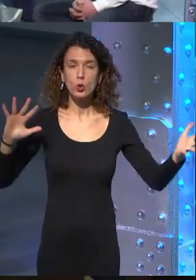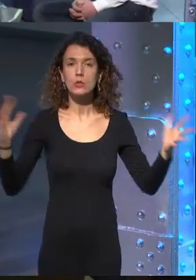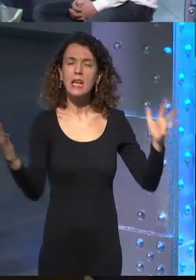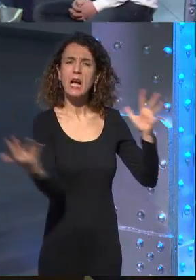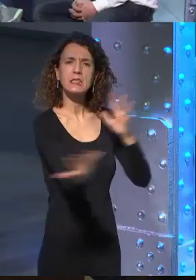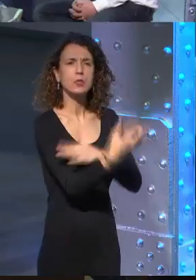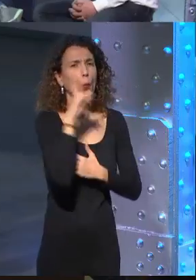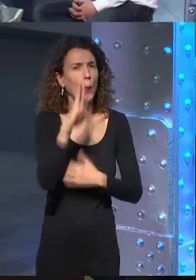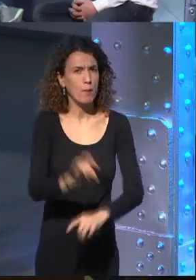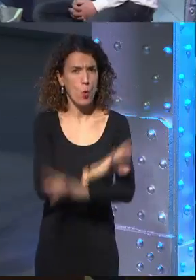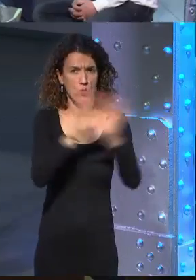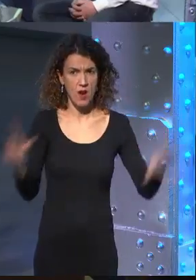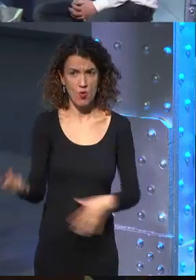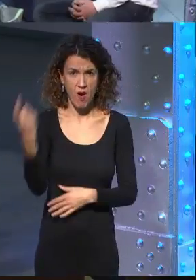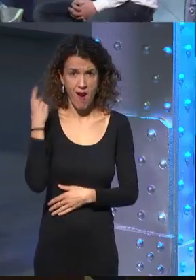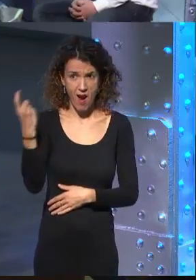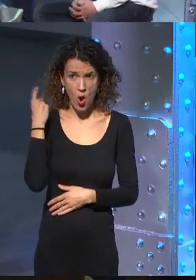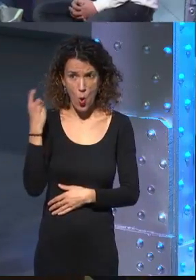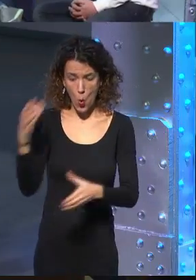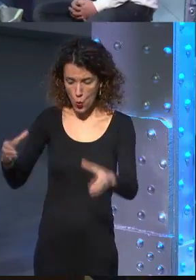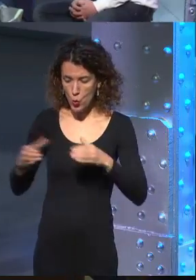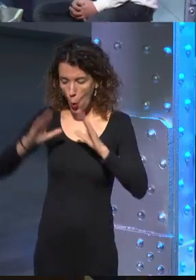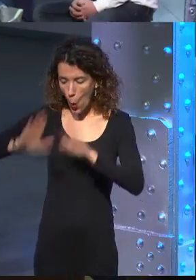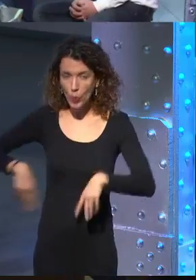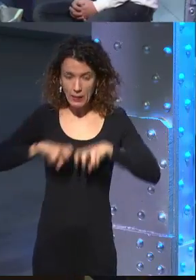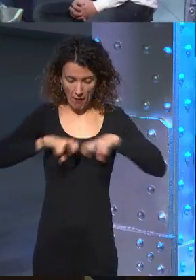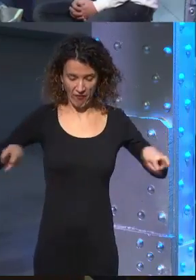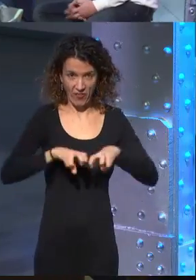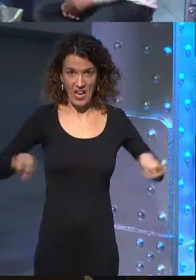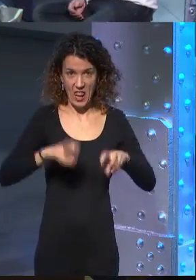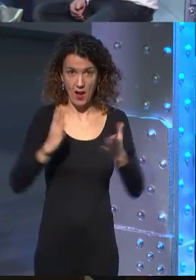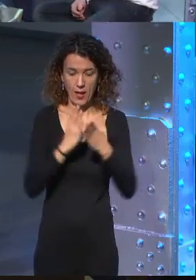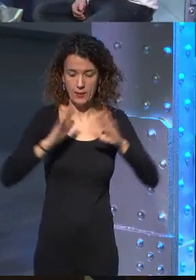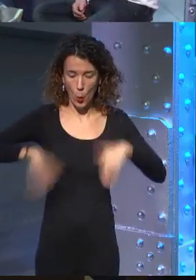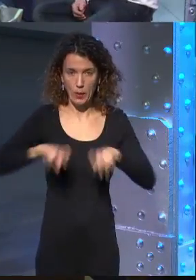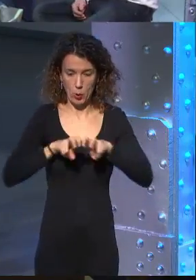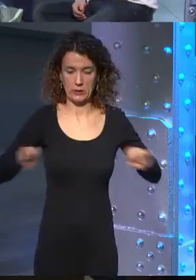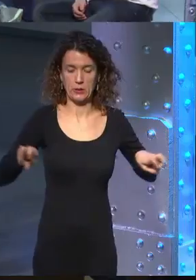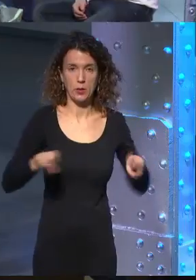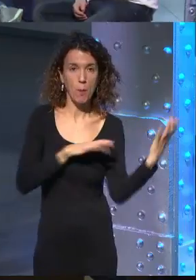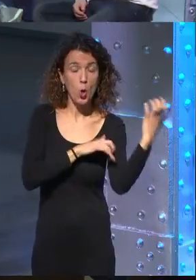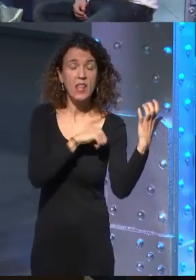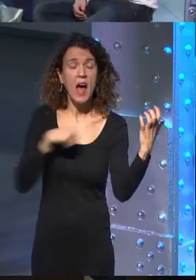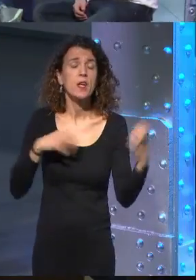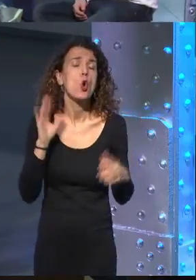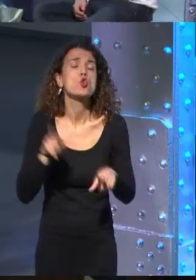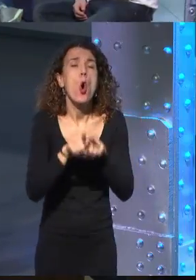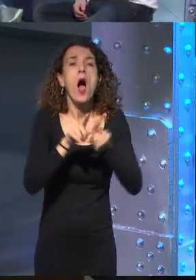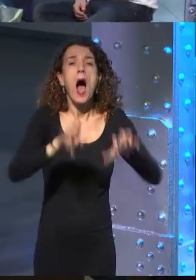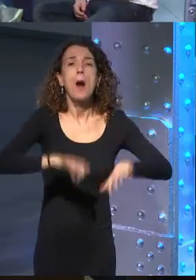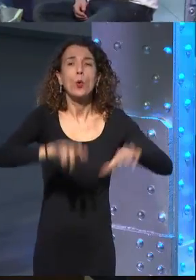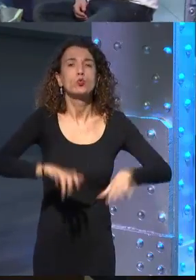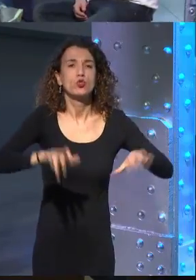be living. But I think we're in a transitional stage. For instance, I see the students who